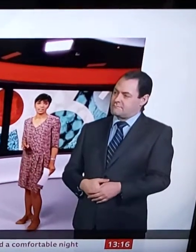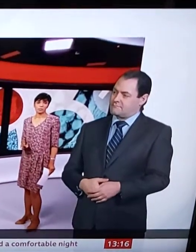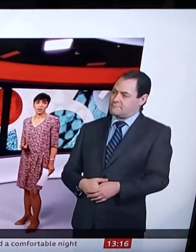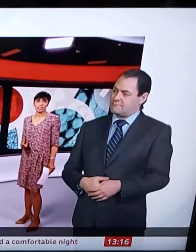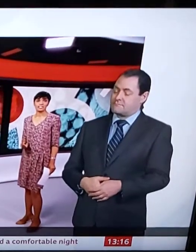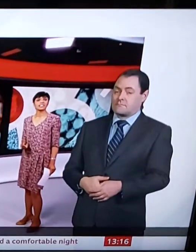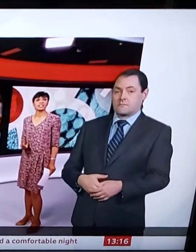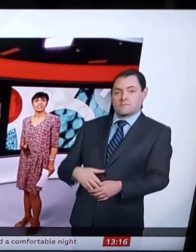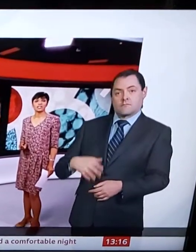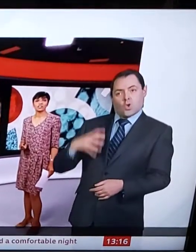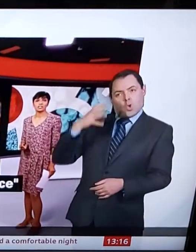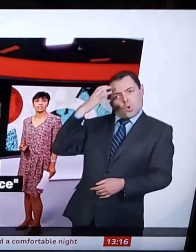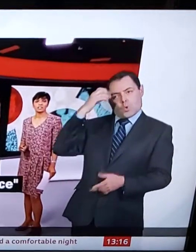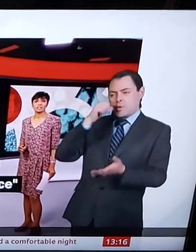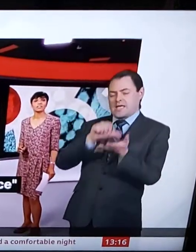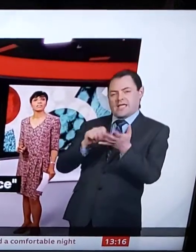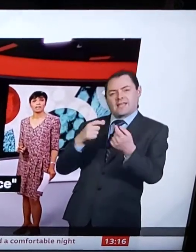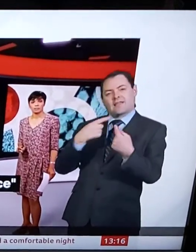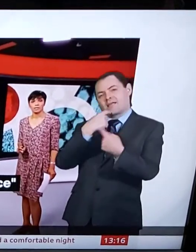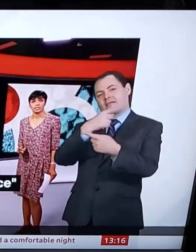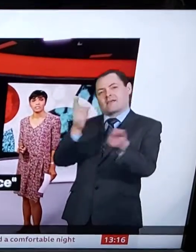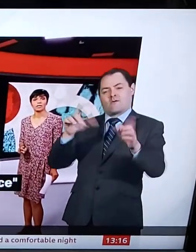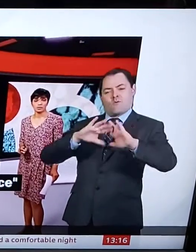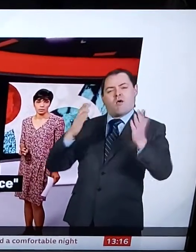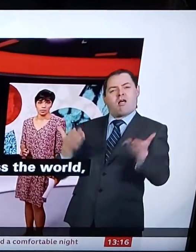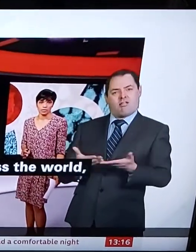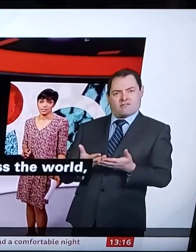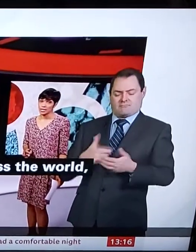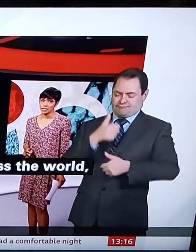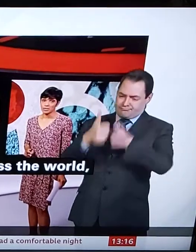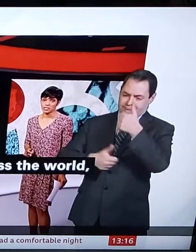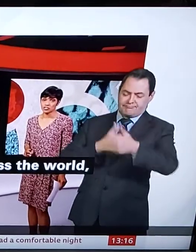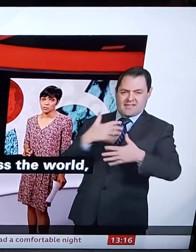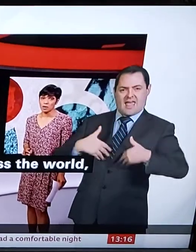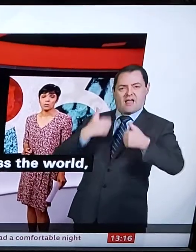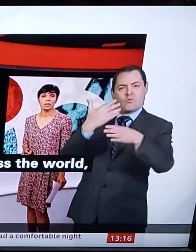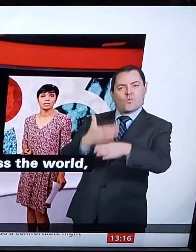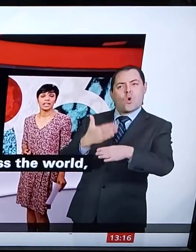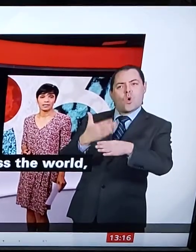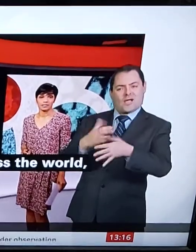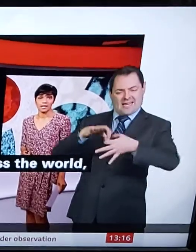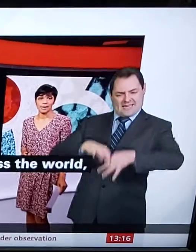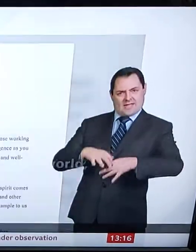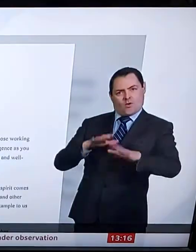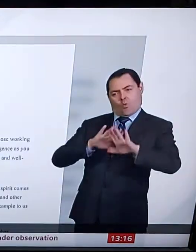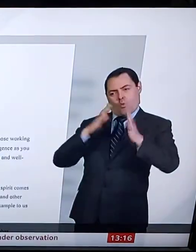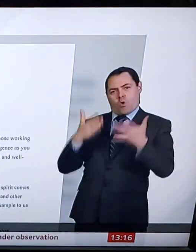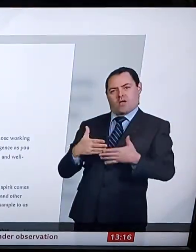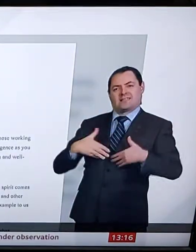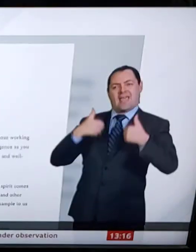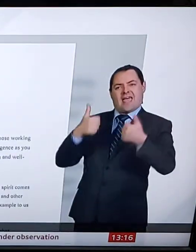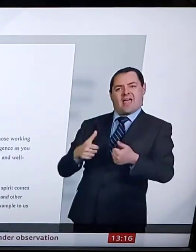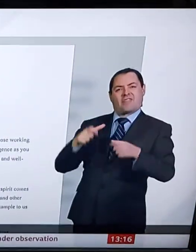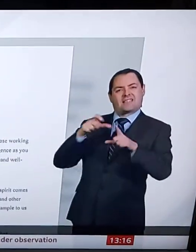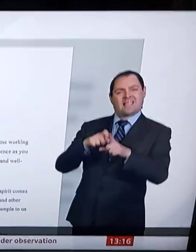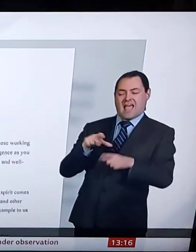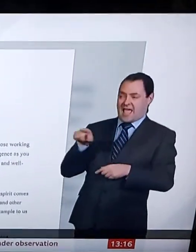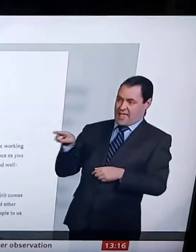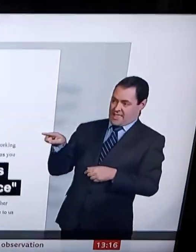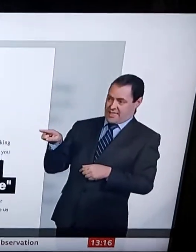Queen has praised the dedication to service of health workers across the world in a message to mark World Health Day. She spoke of the